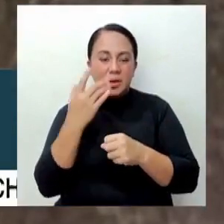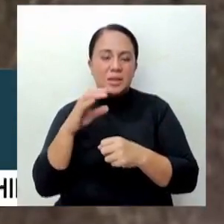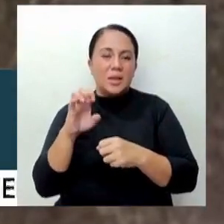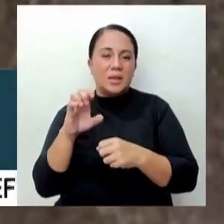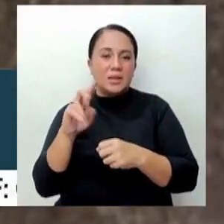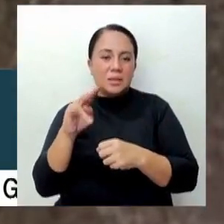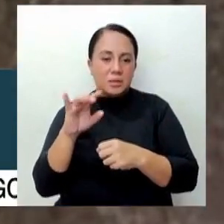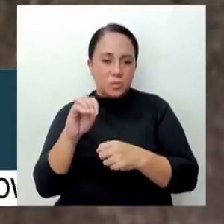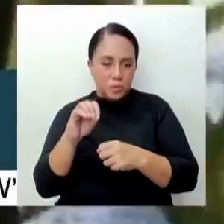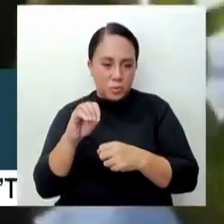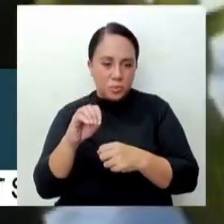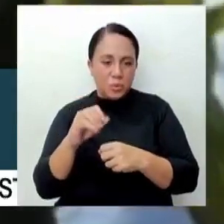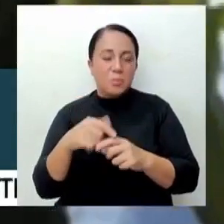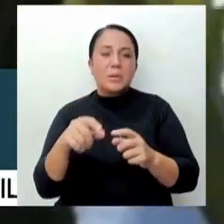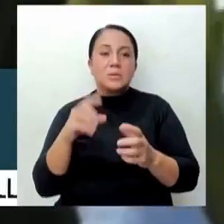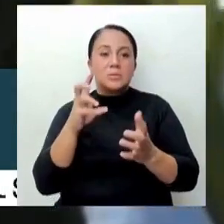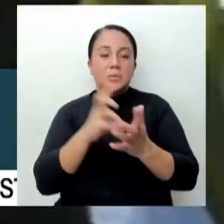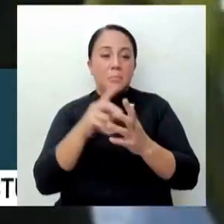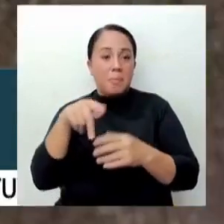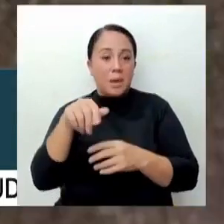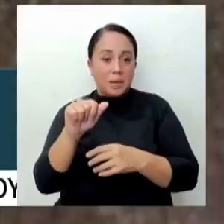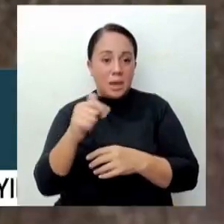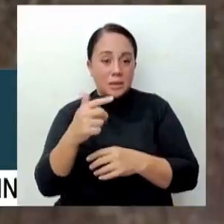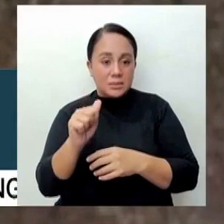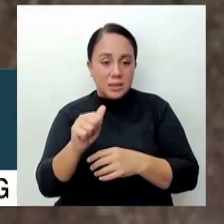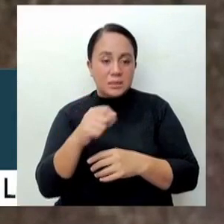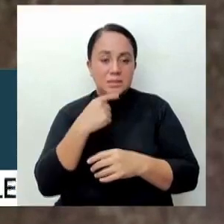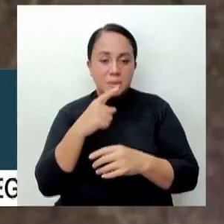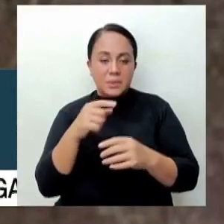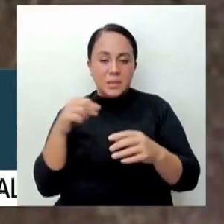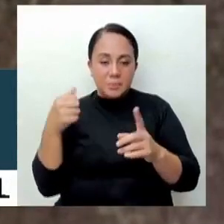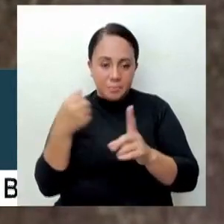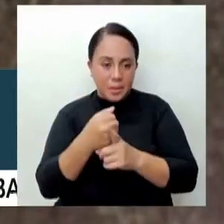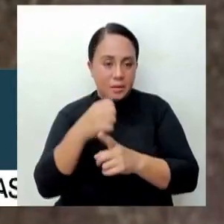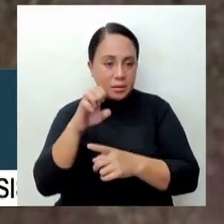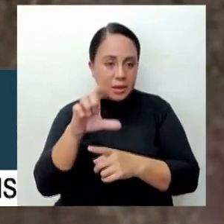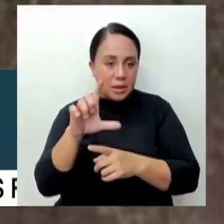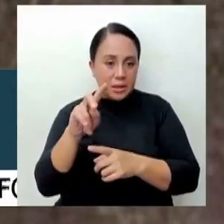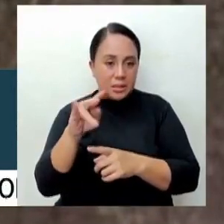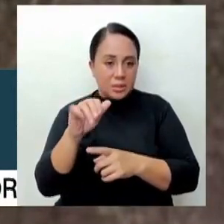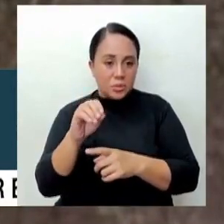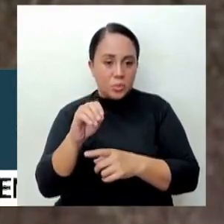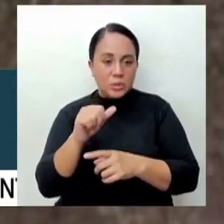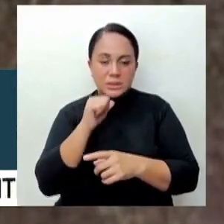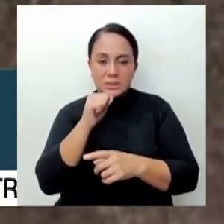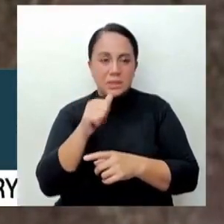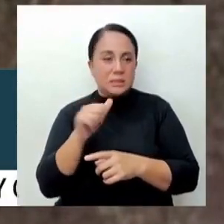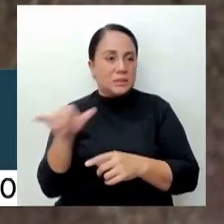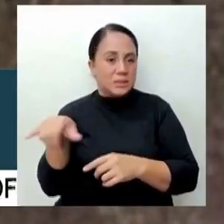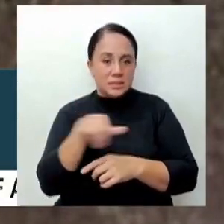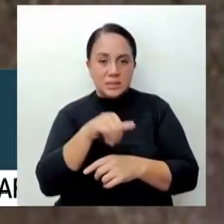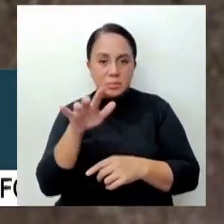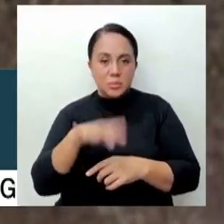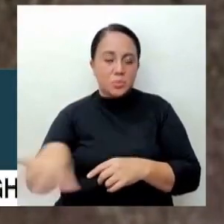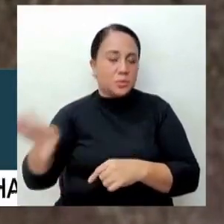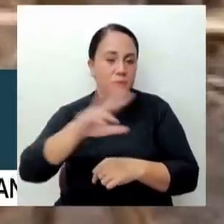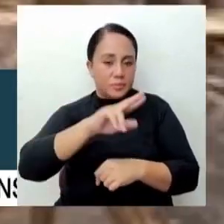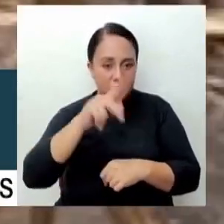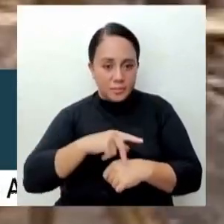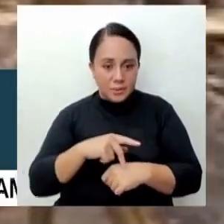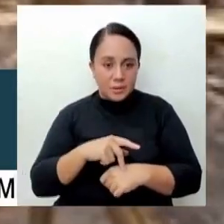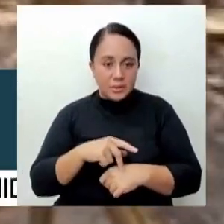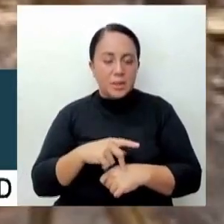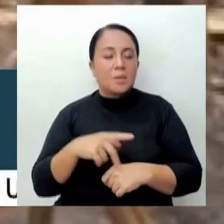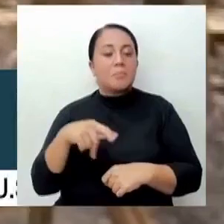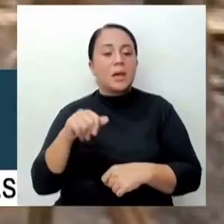But State Weather Bureau Pag-asa clarified that the impact of El Nino will not be the same throughout the country. Pag-asa